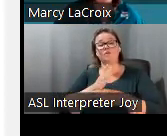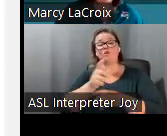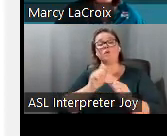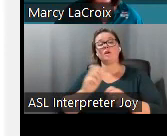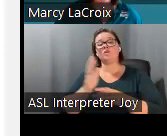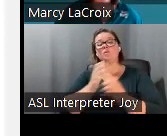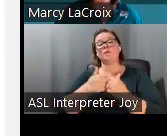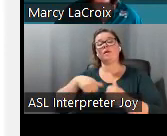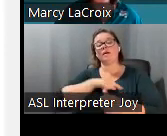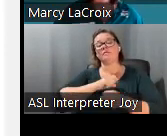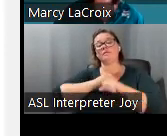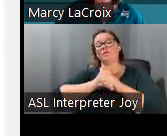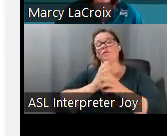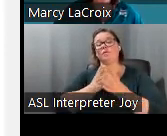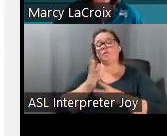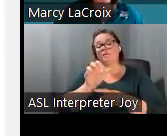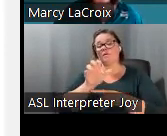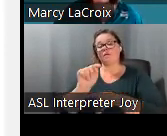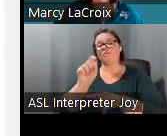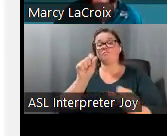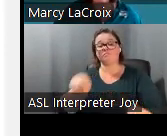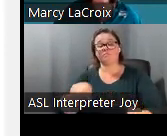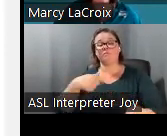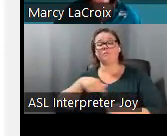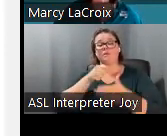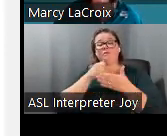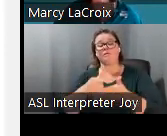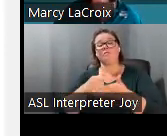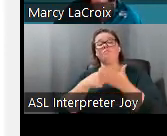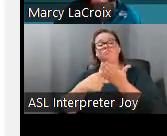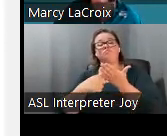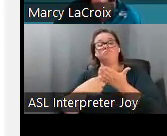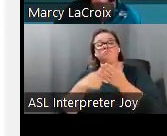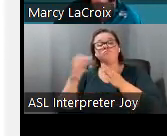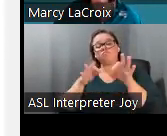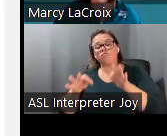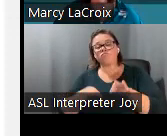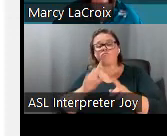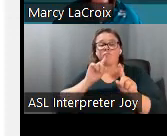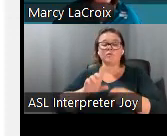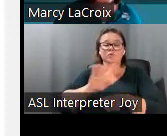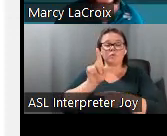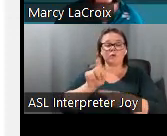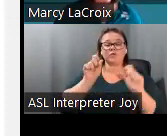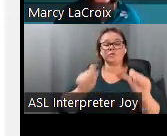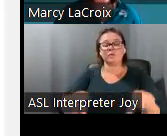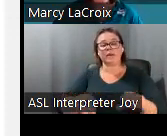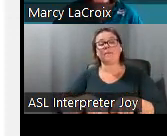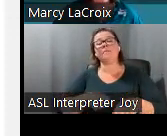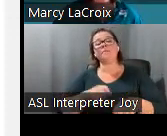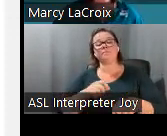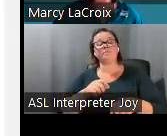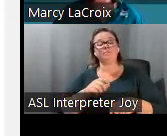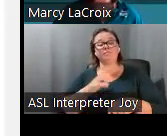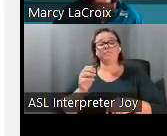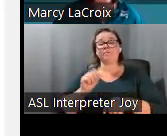us securely through the vault so that we can help talk through that, answer questions that you might have, and